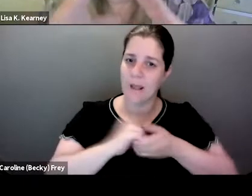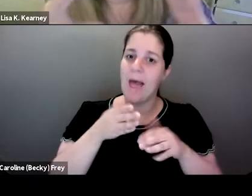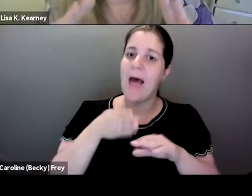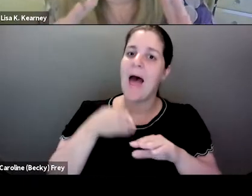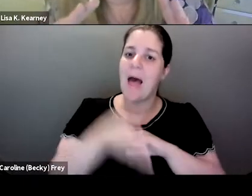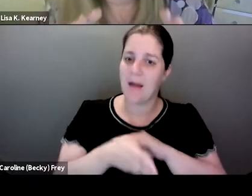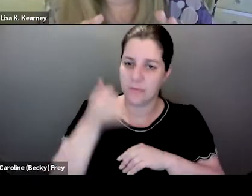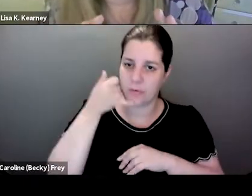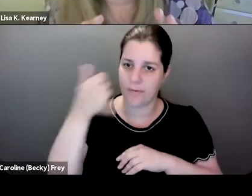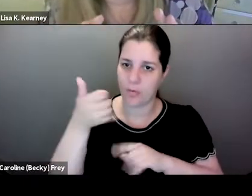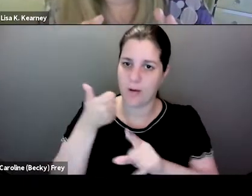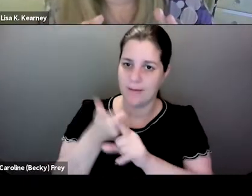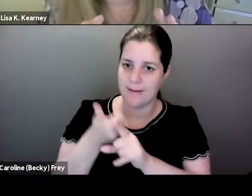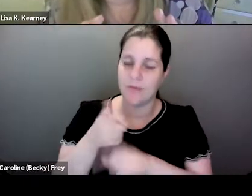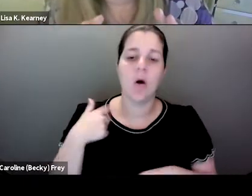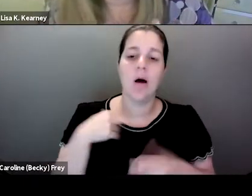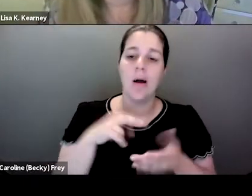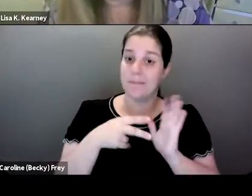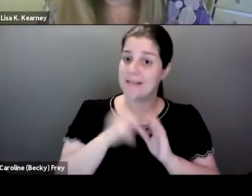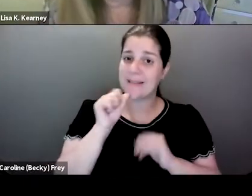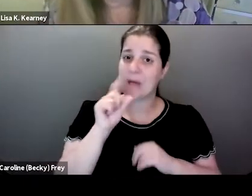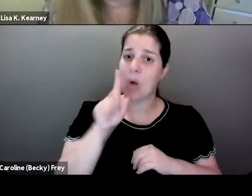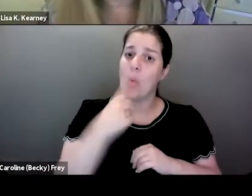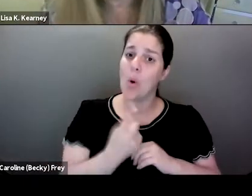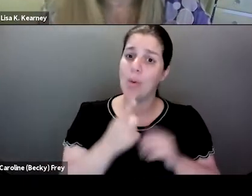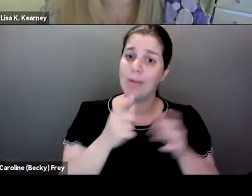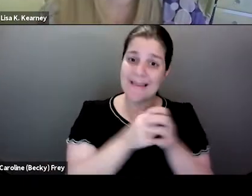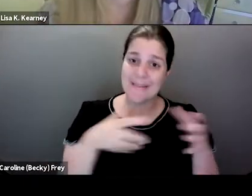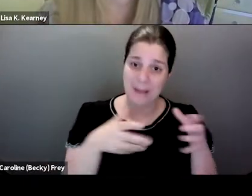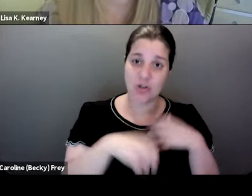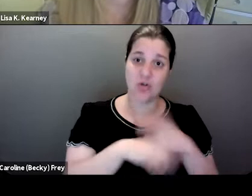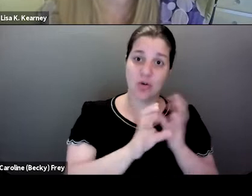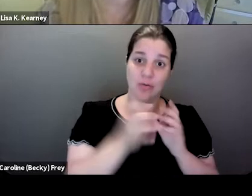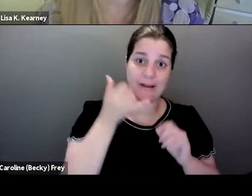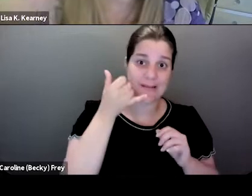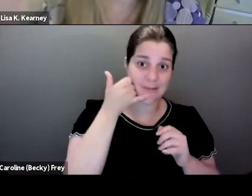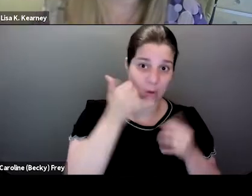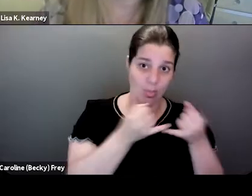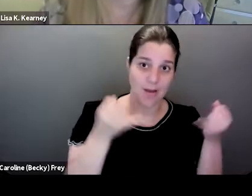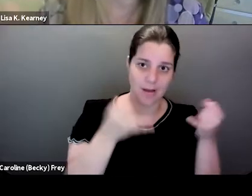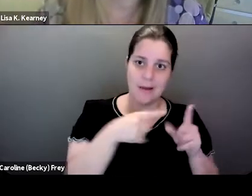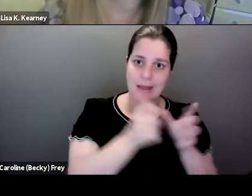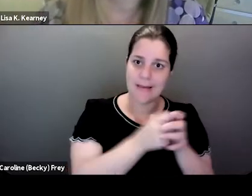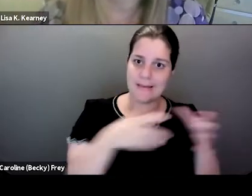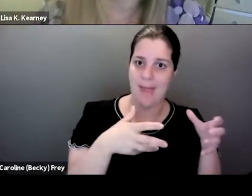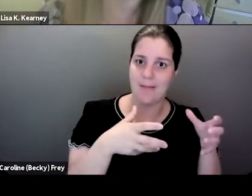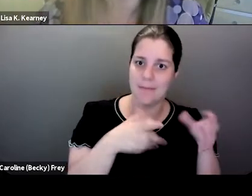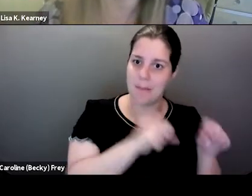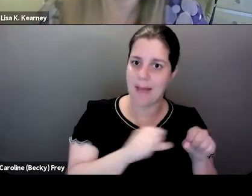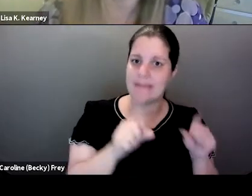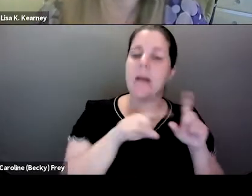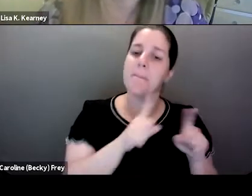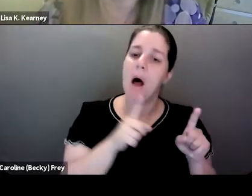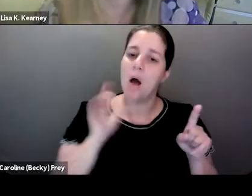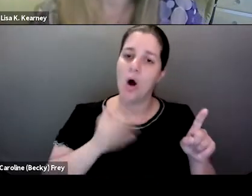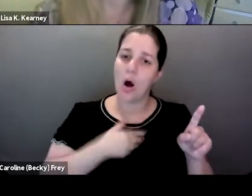at not just the expansion that's needed in the crisis line and other crisis lines around the country, but how will that impact our mental health